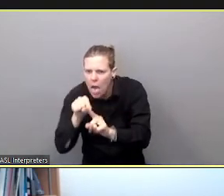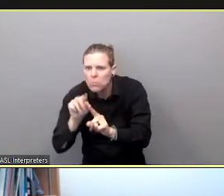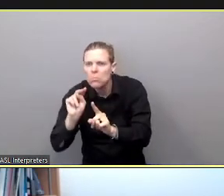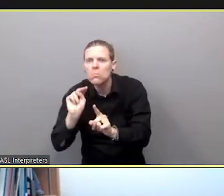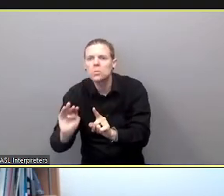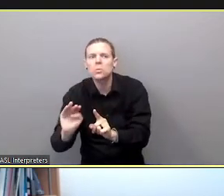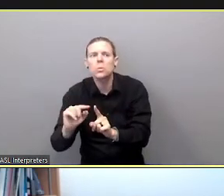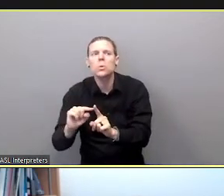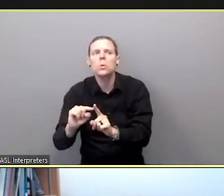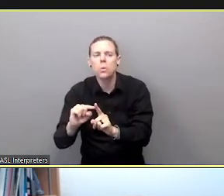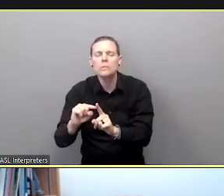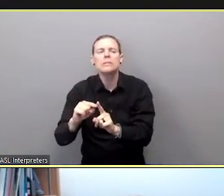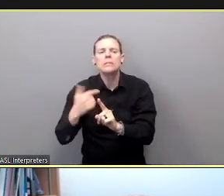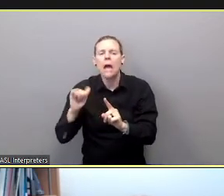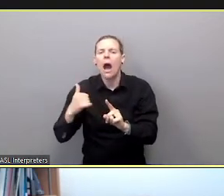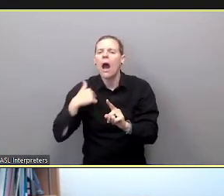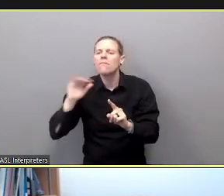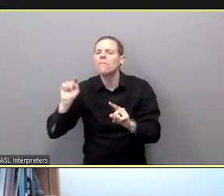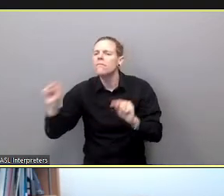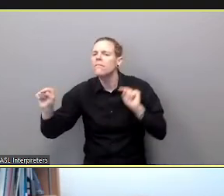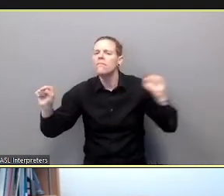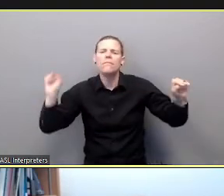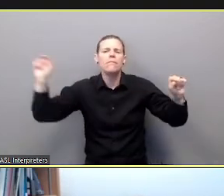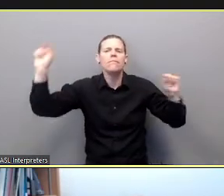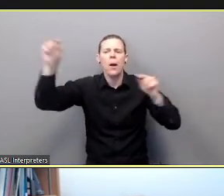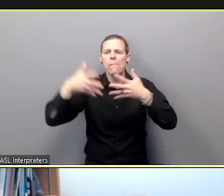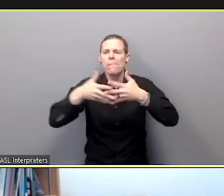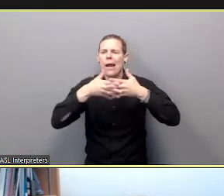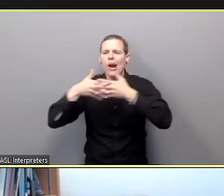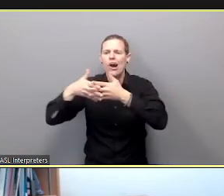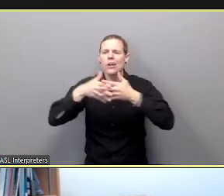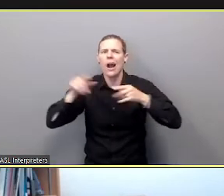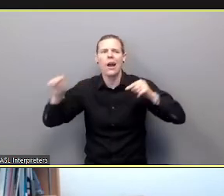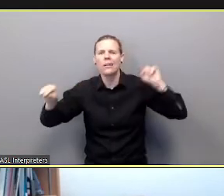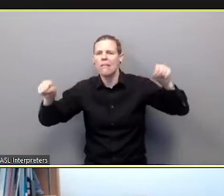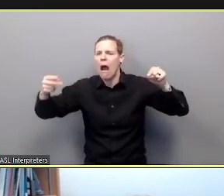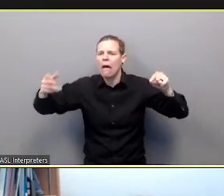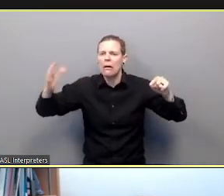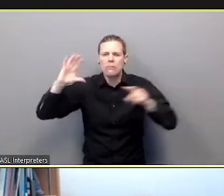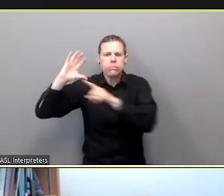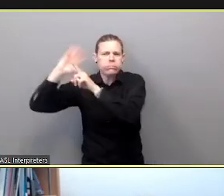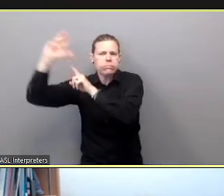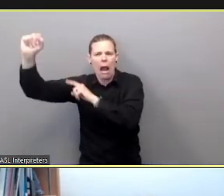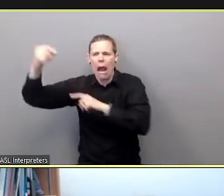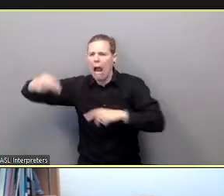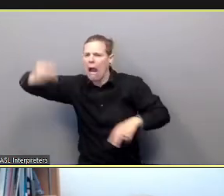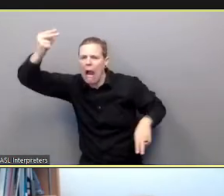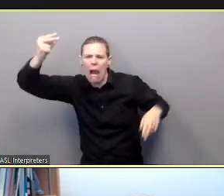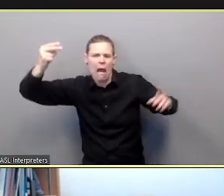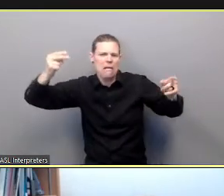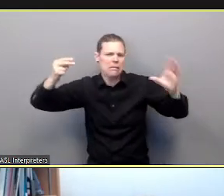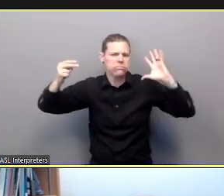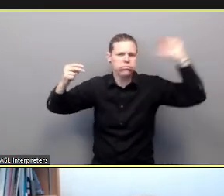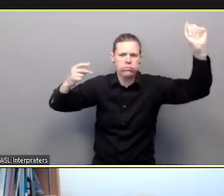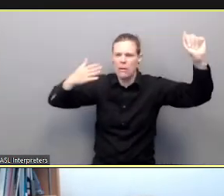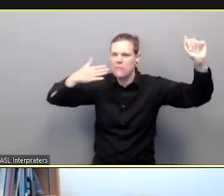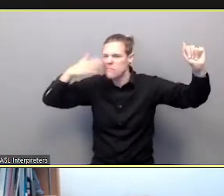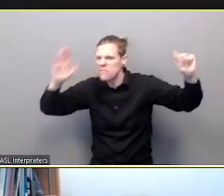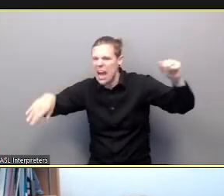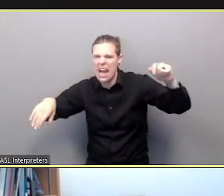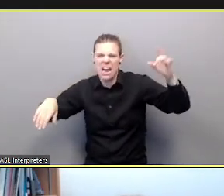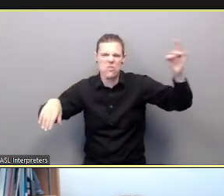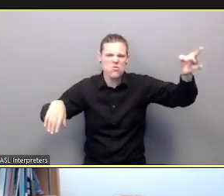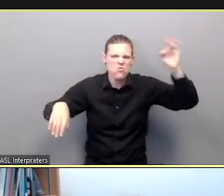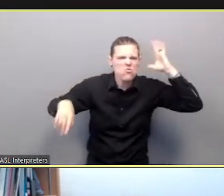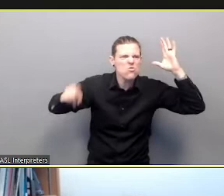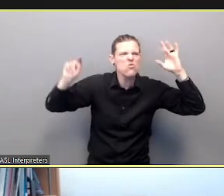across the United States of really high level of disease transmission. And if you look at the state level, you can see New Mexico